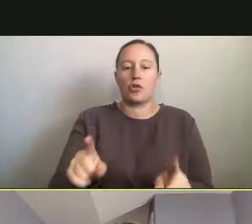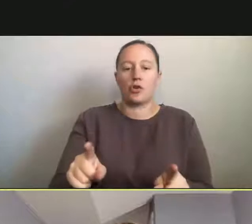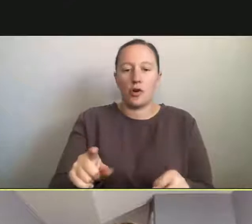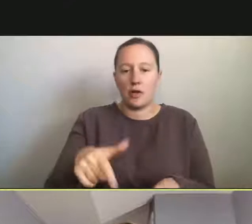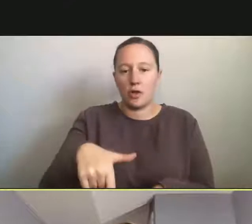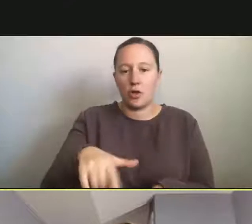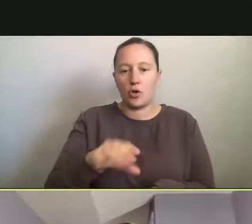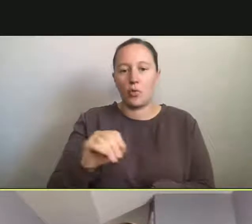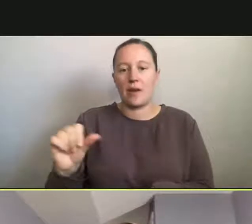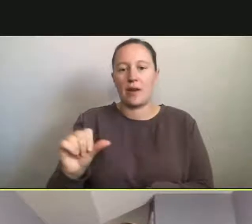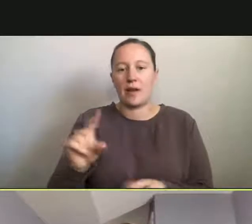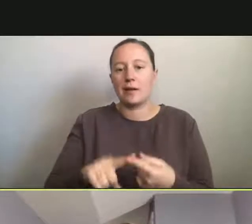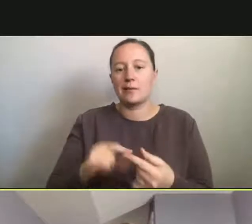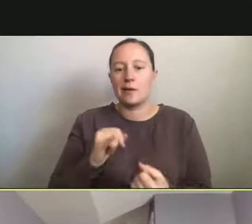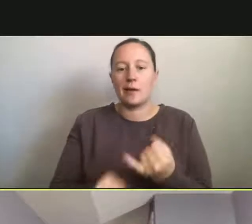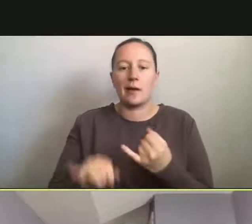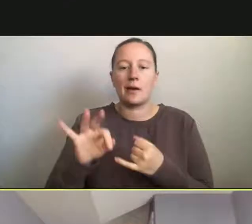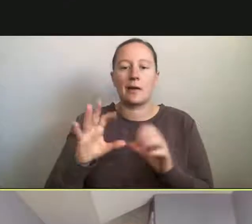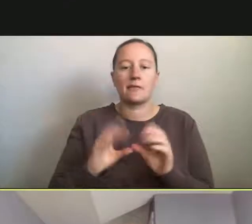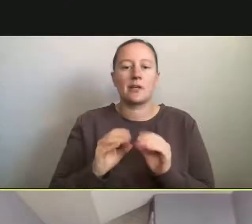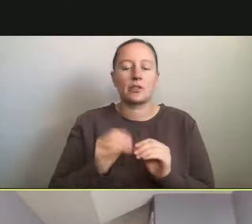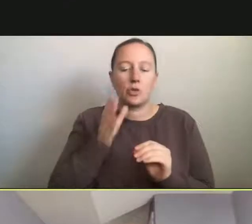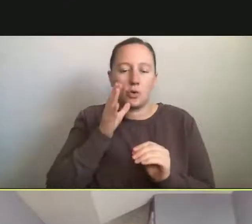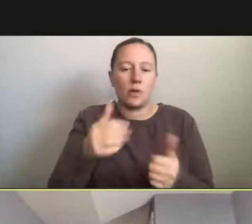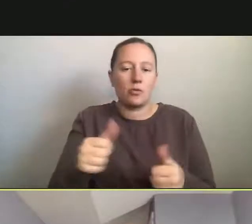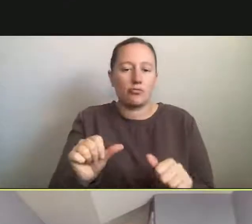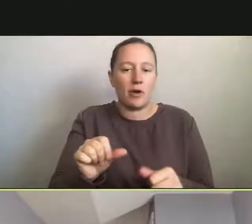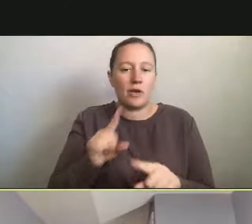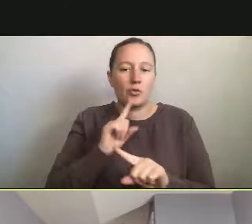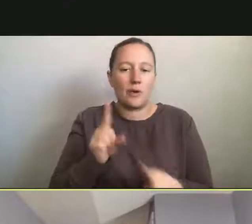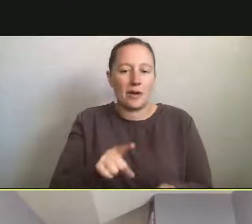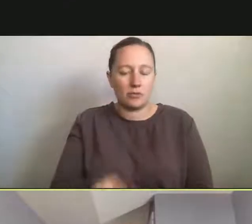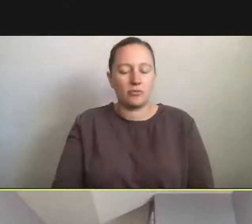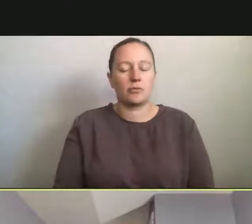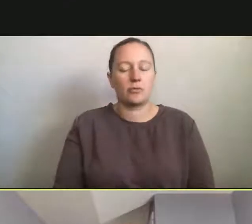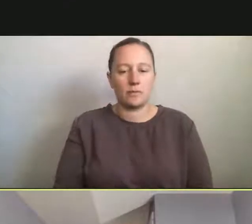Q&A until the end of the session, but we'll try and get to it then.